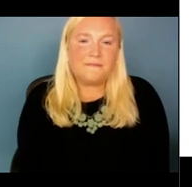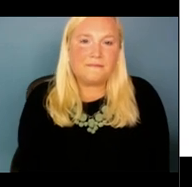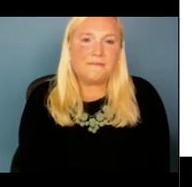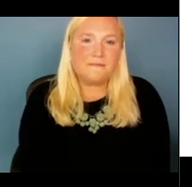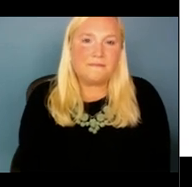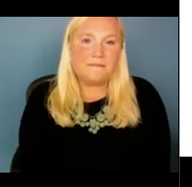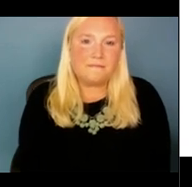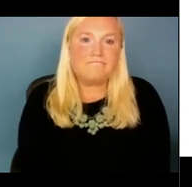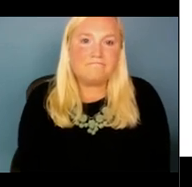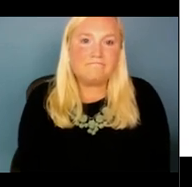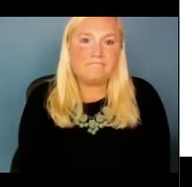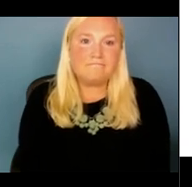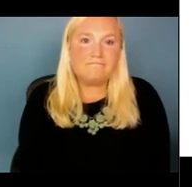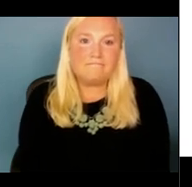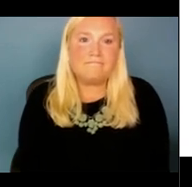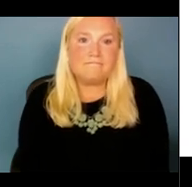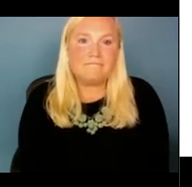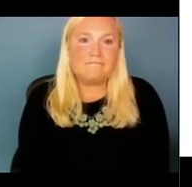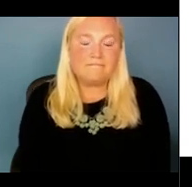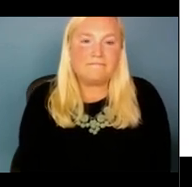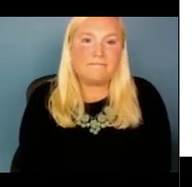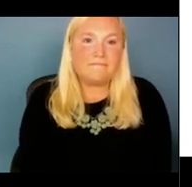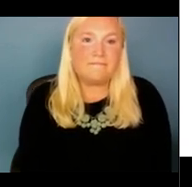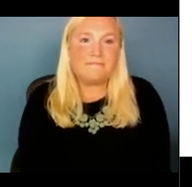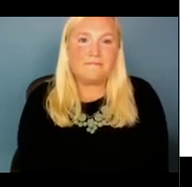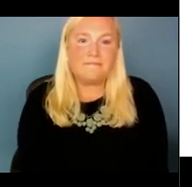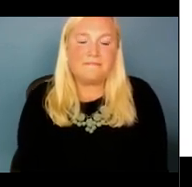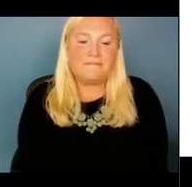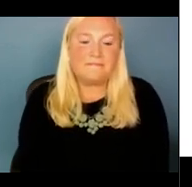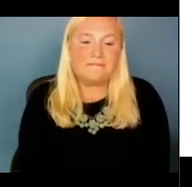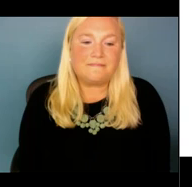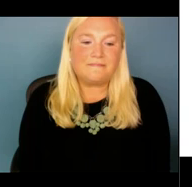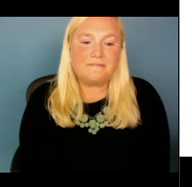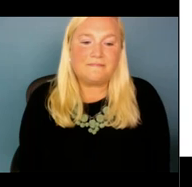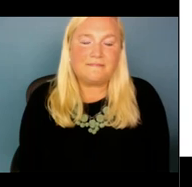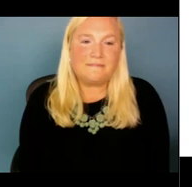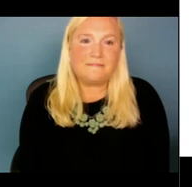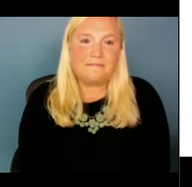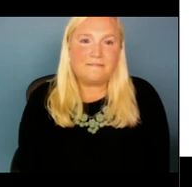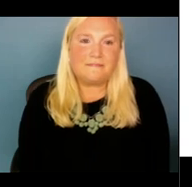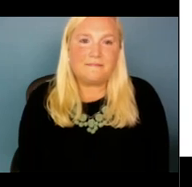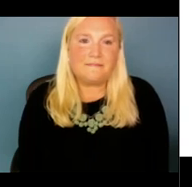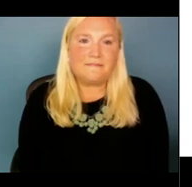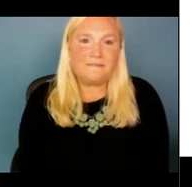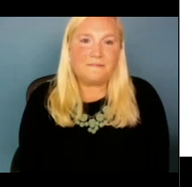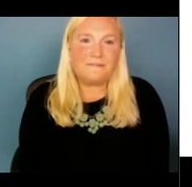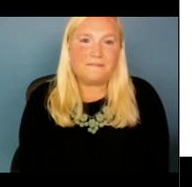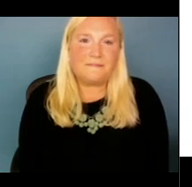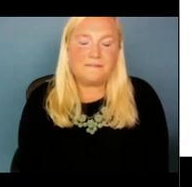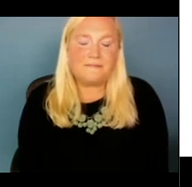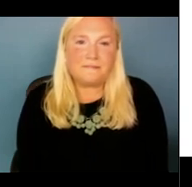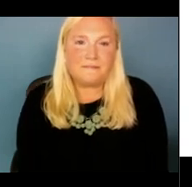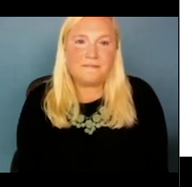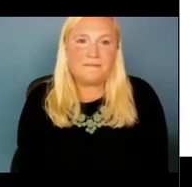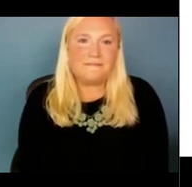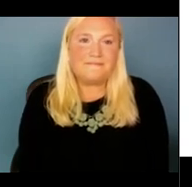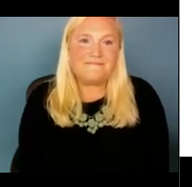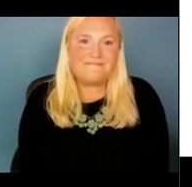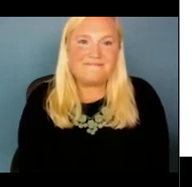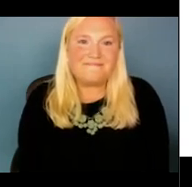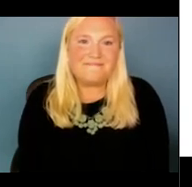something that we can all play a role in, whether we're specialists or not. We can all play a role in that, letting people know that it's okay to